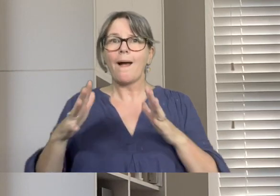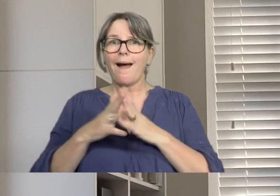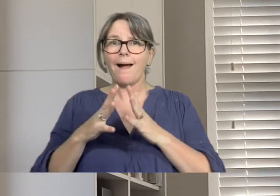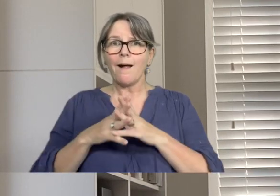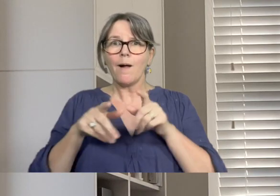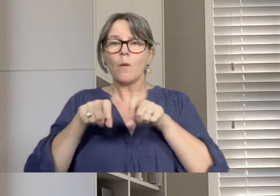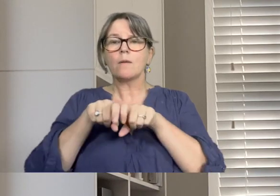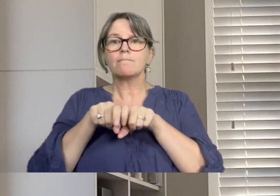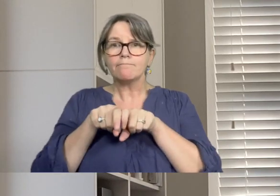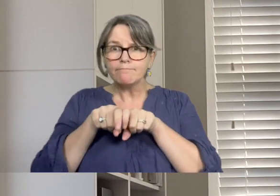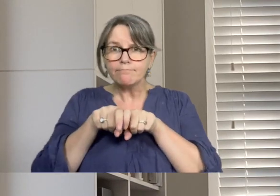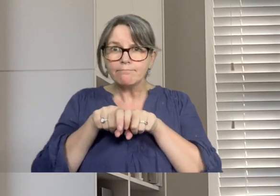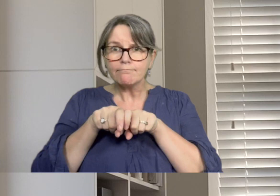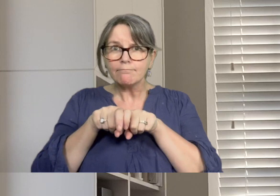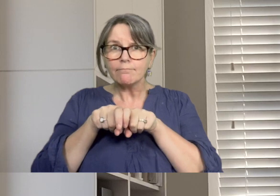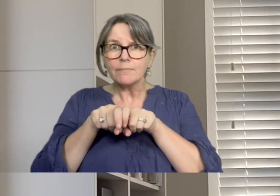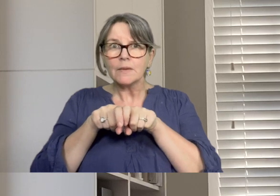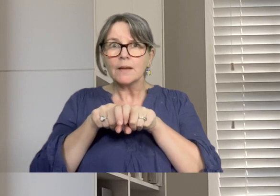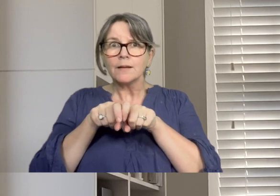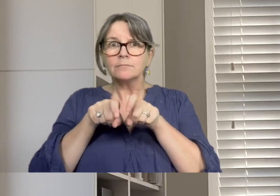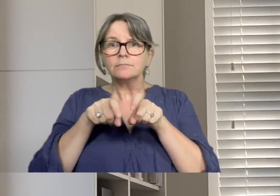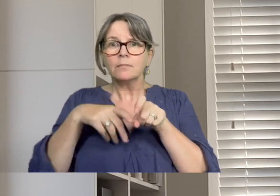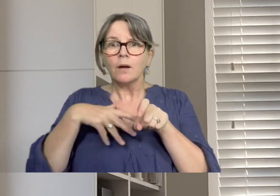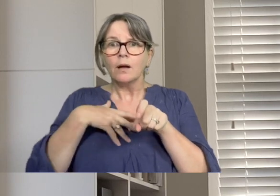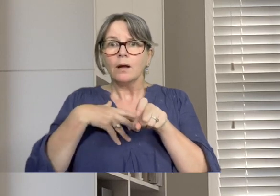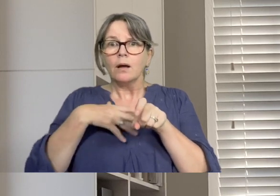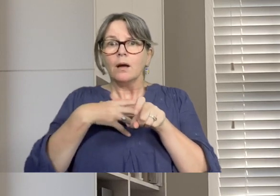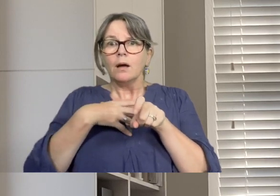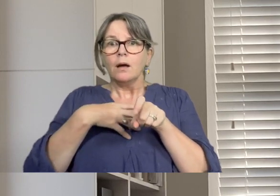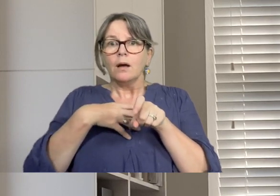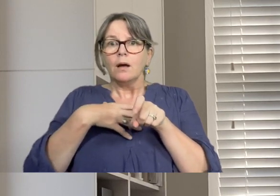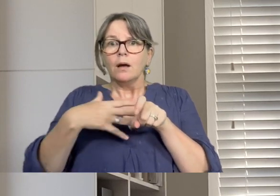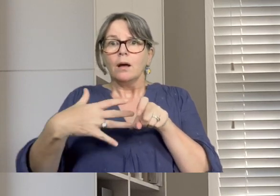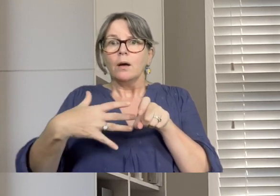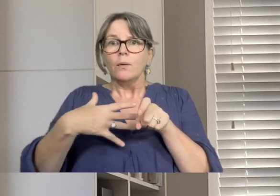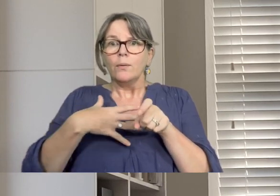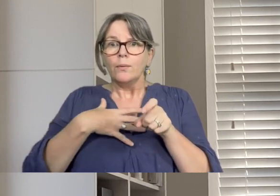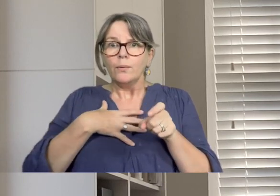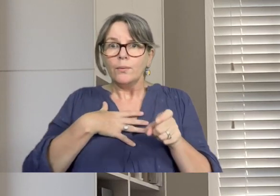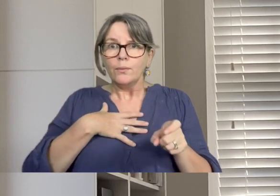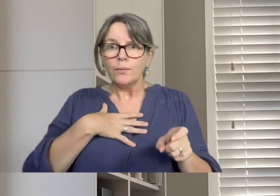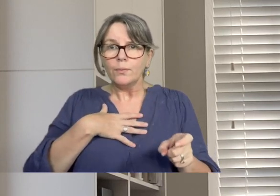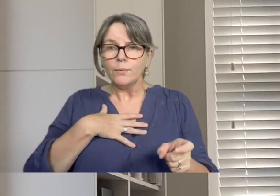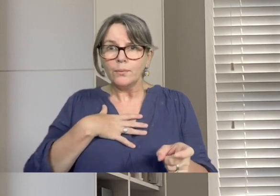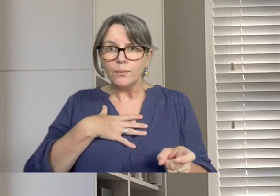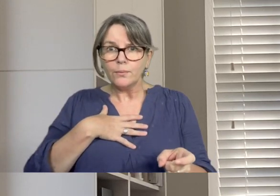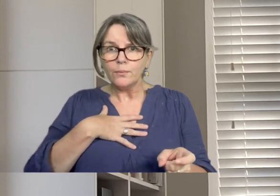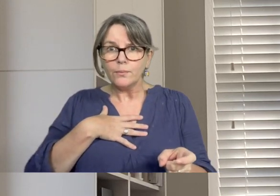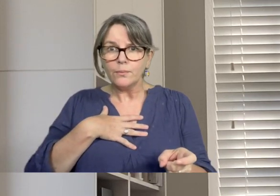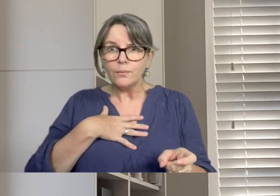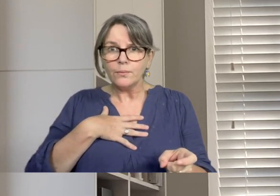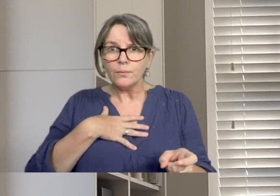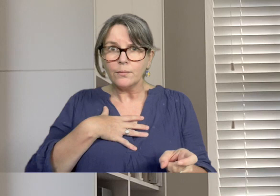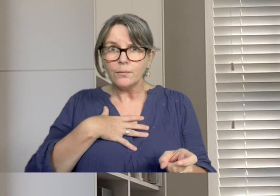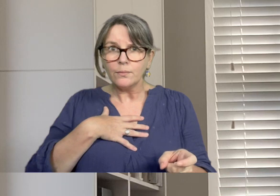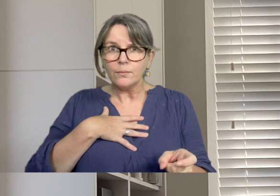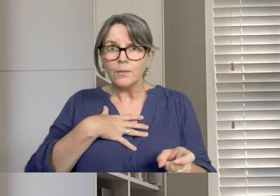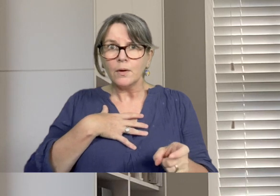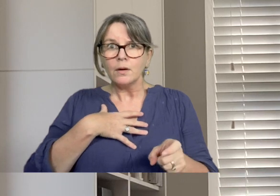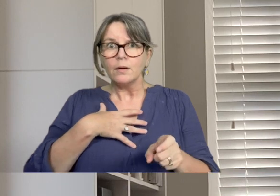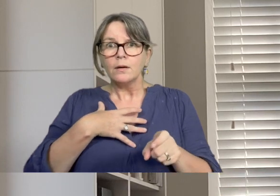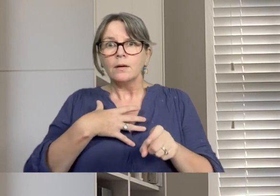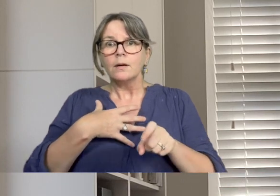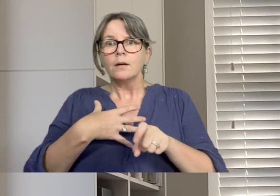So we take a little breath in, the knee's going to open to the side. As we breathe out, we're squeezing